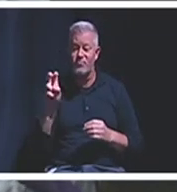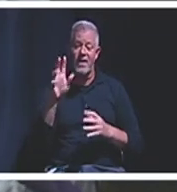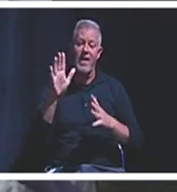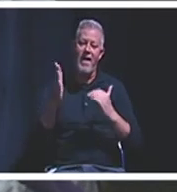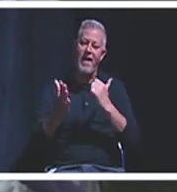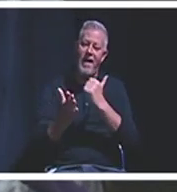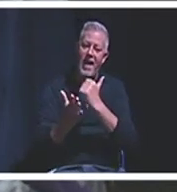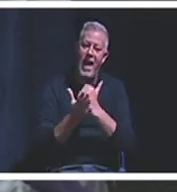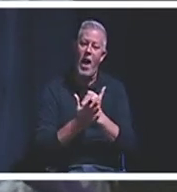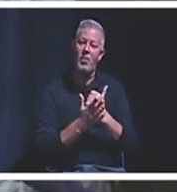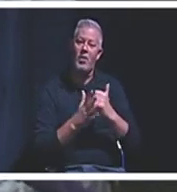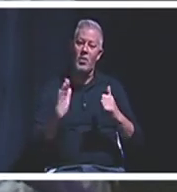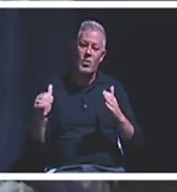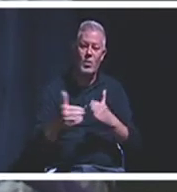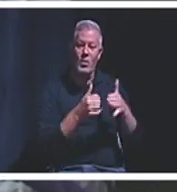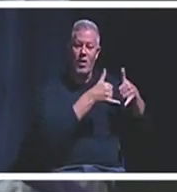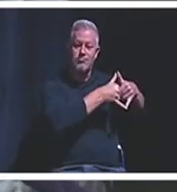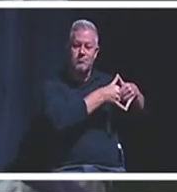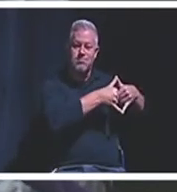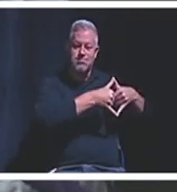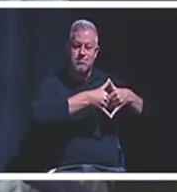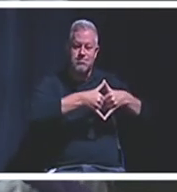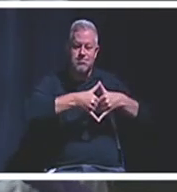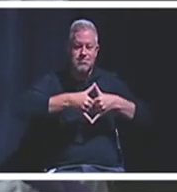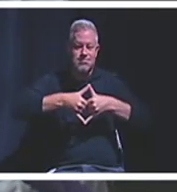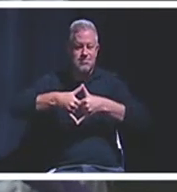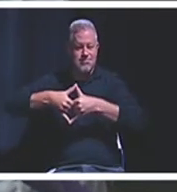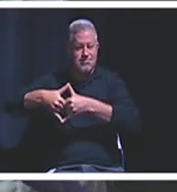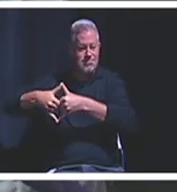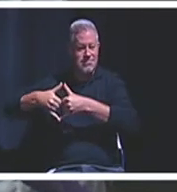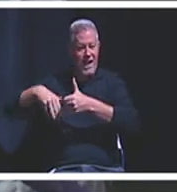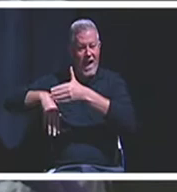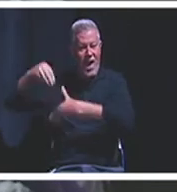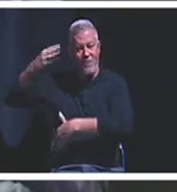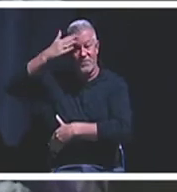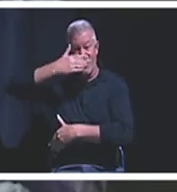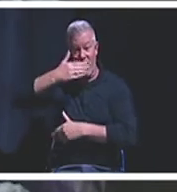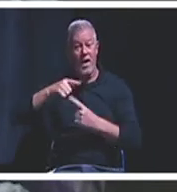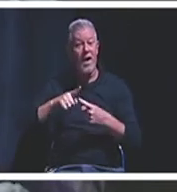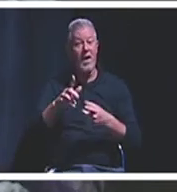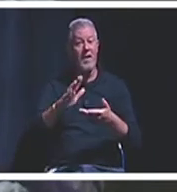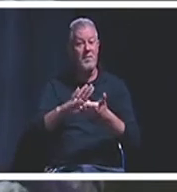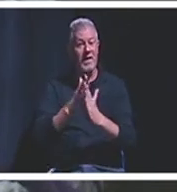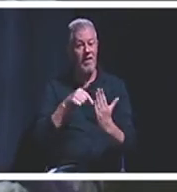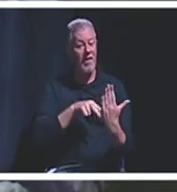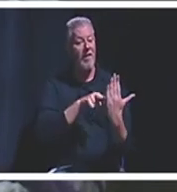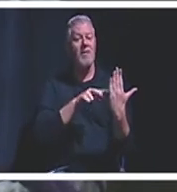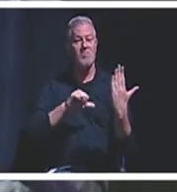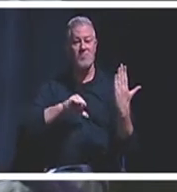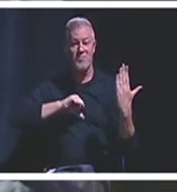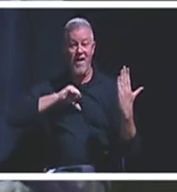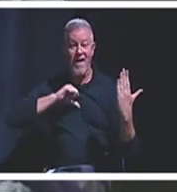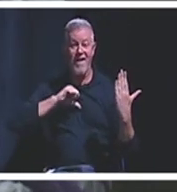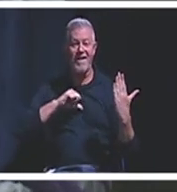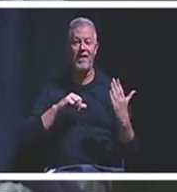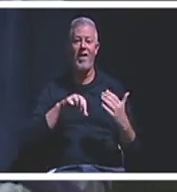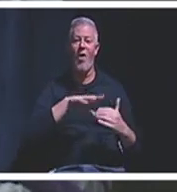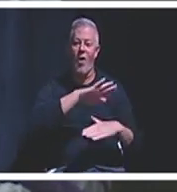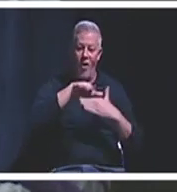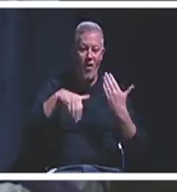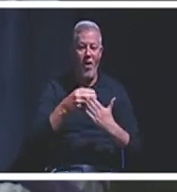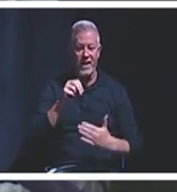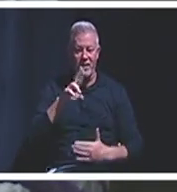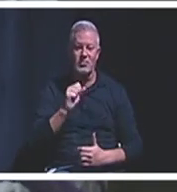our new trophy cases in the atrium, which brought pride to yourself, to your class, and to all of NSU.